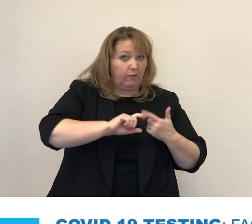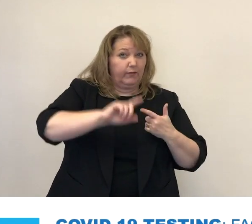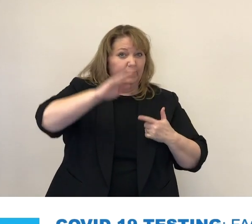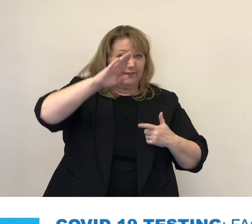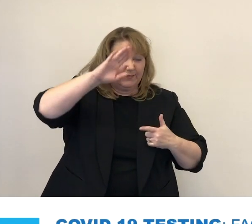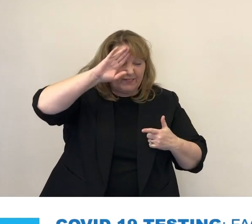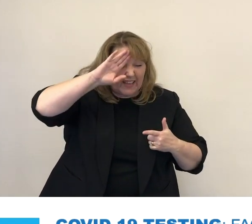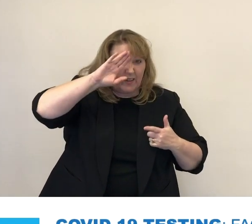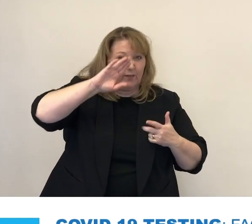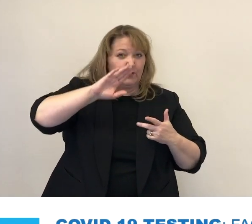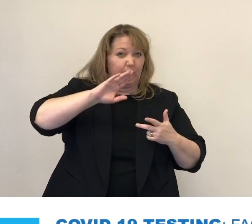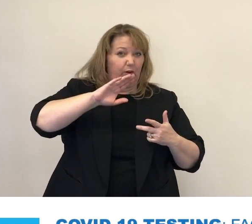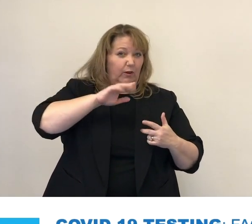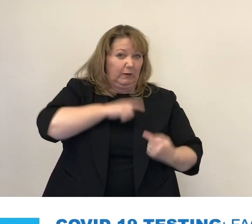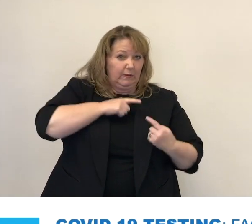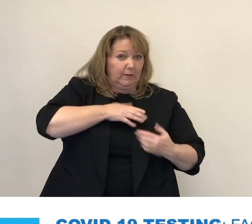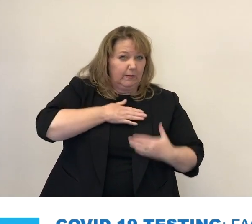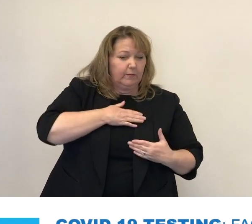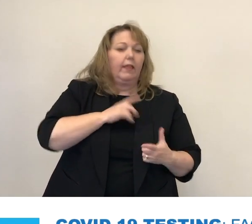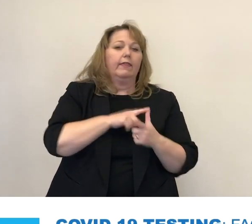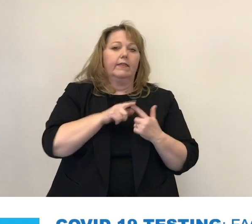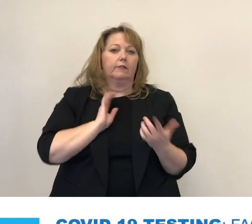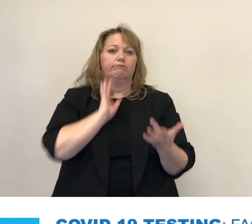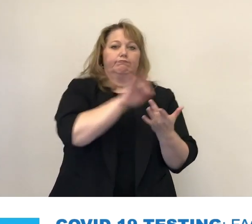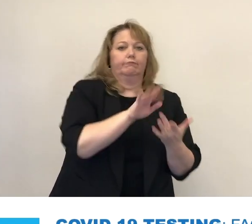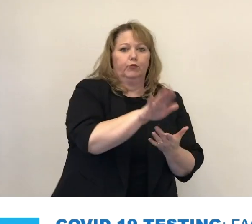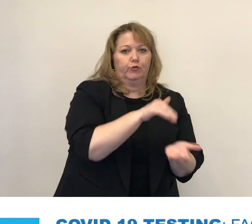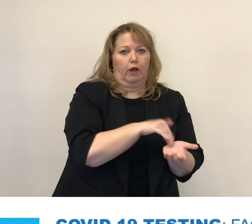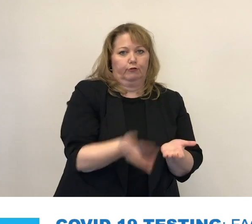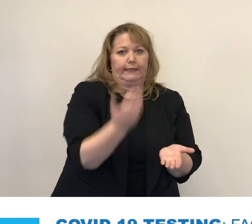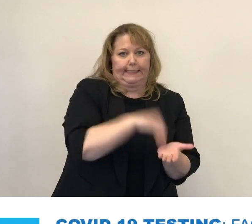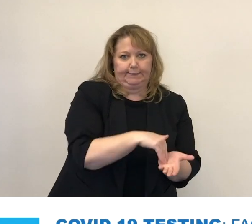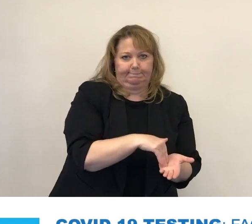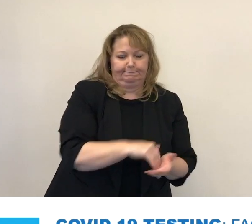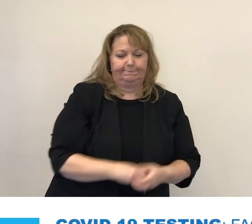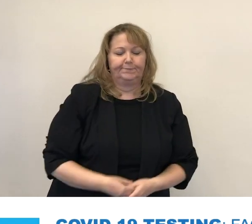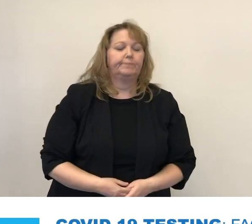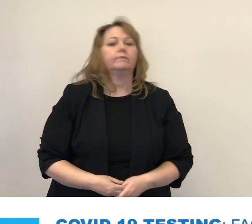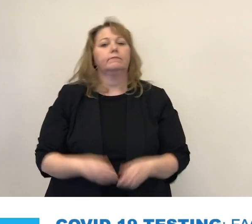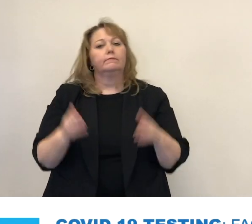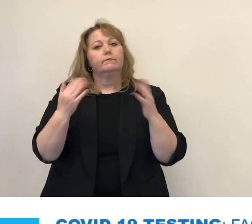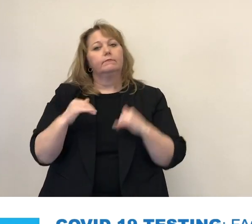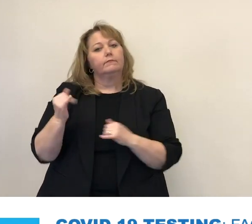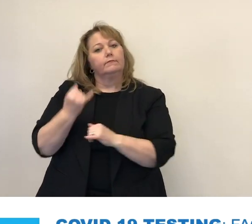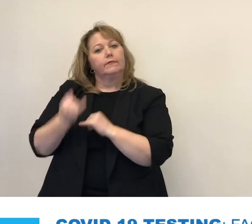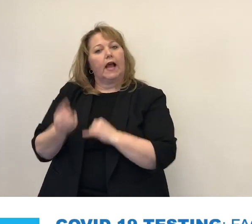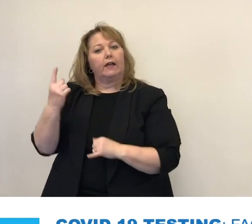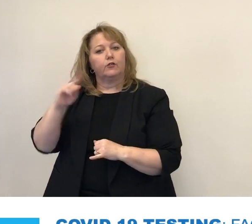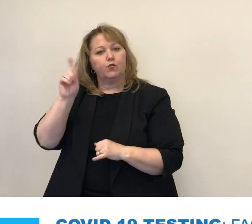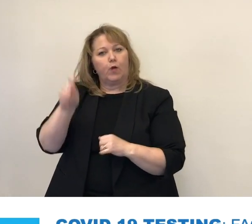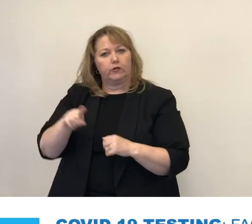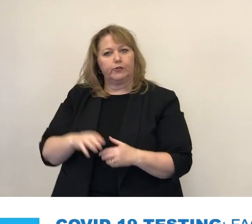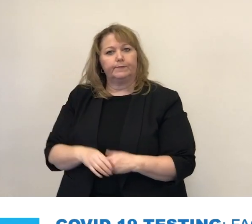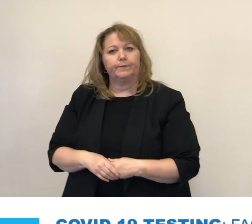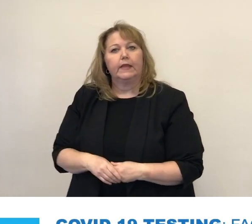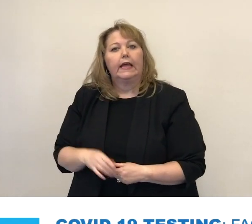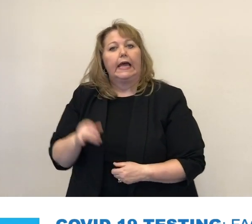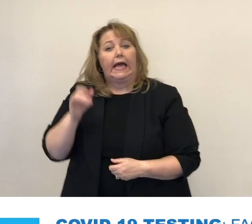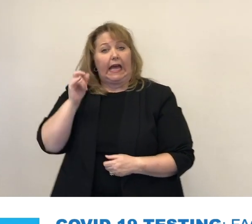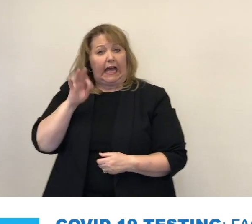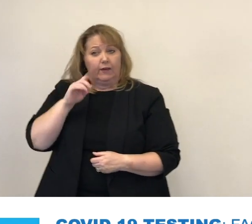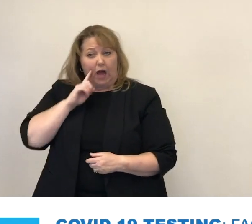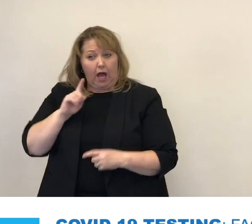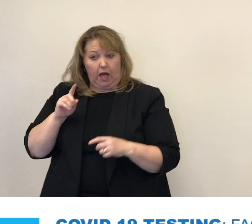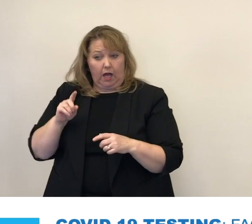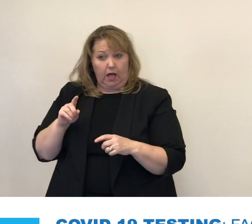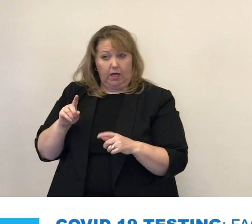test negative, what does that mean? And does that mean that I'm in the clear? The laboratory test that I described in